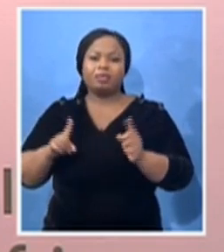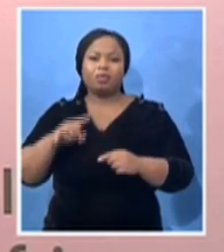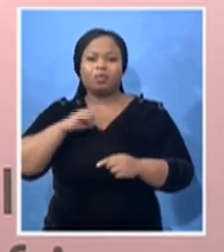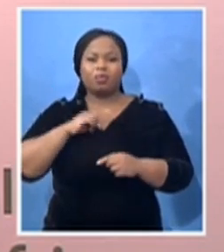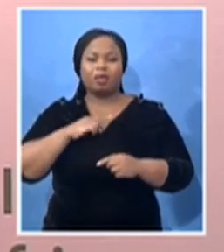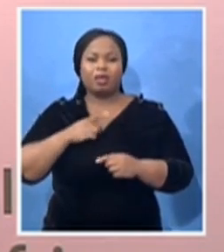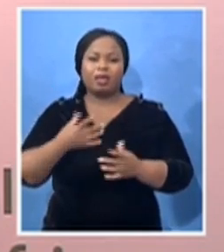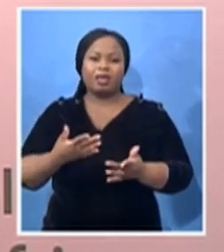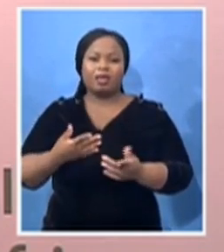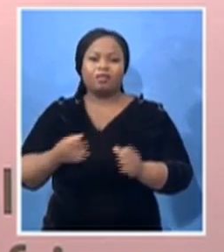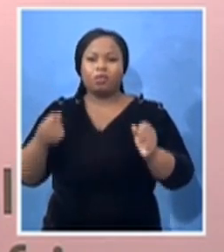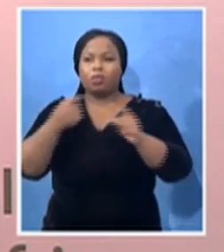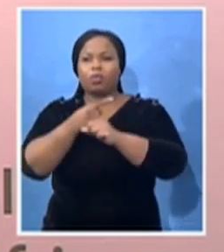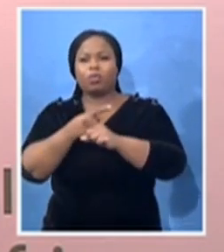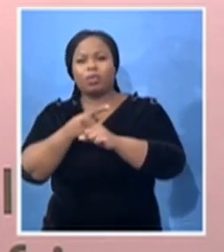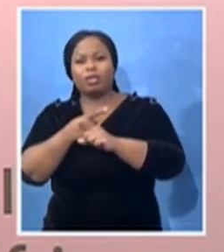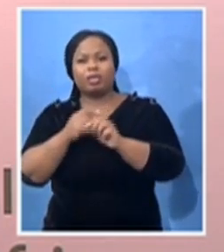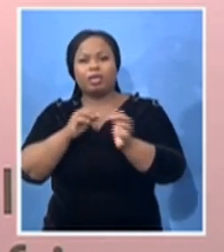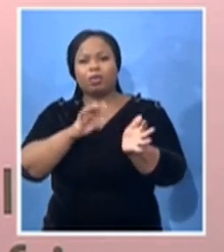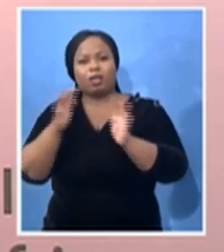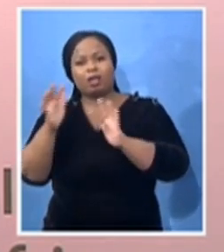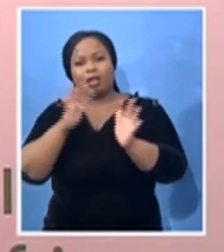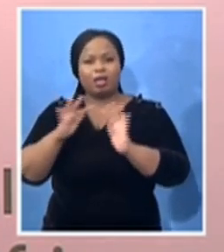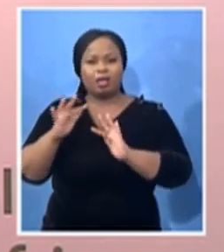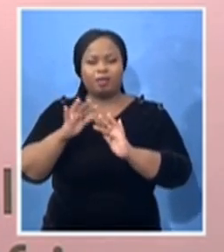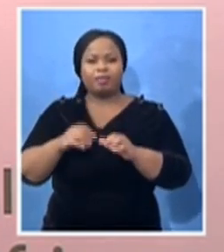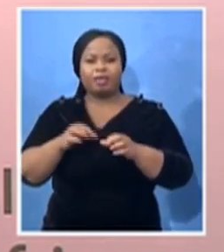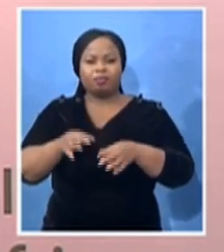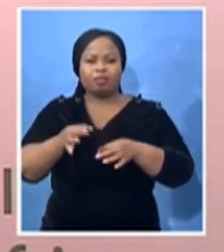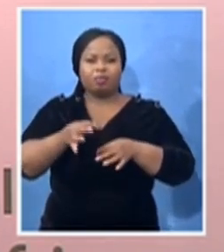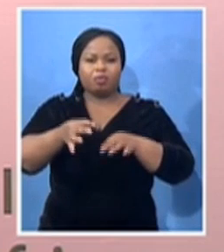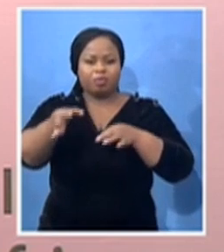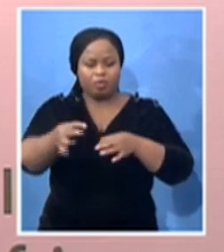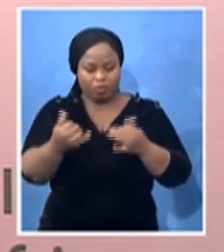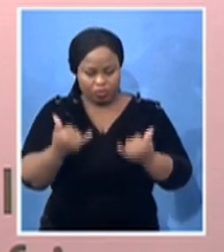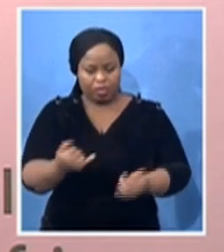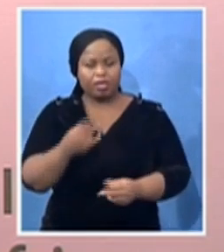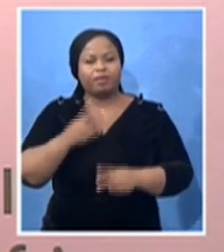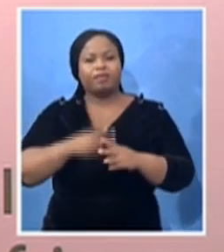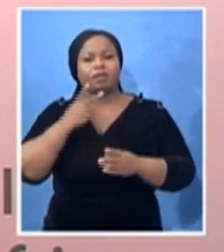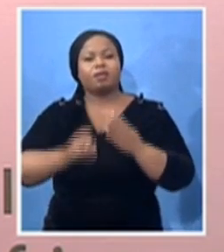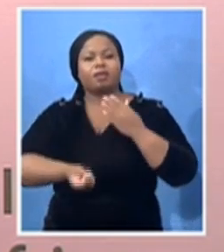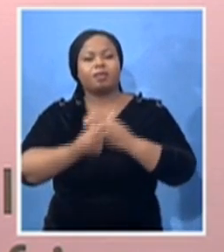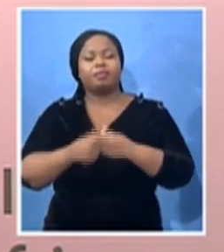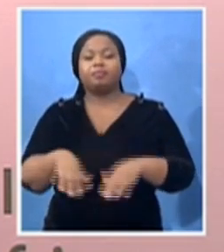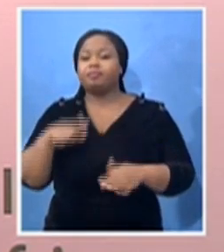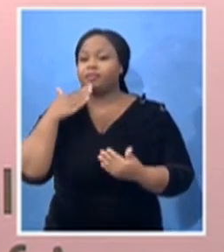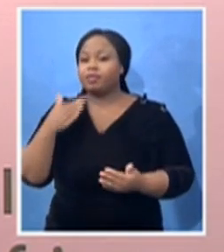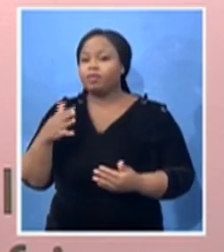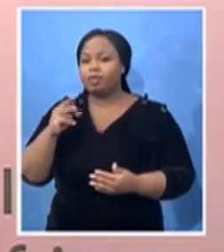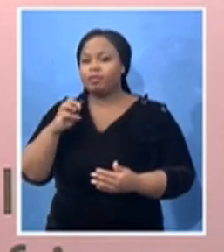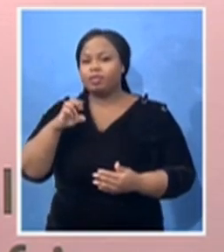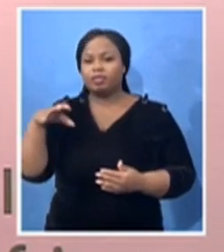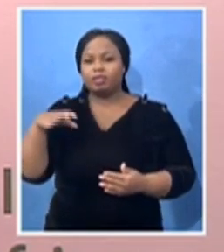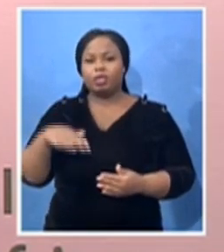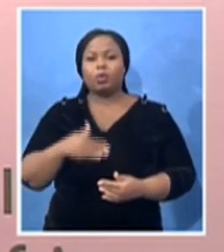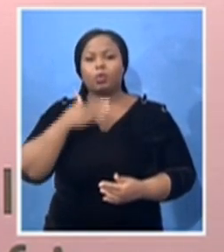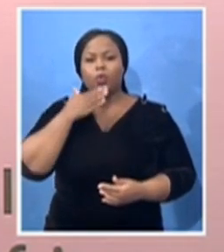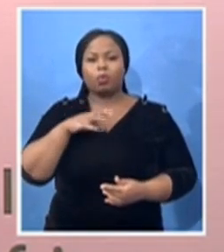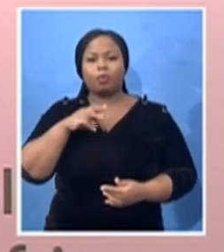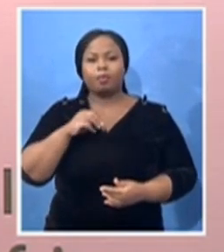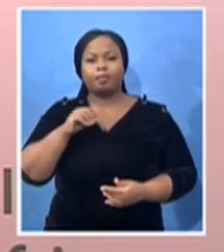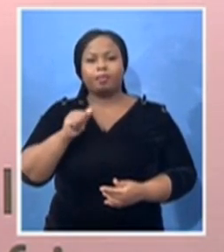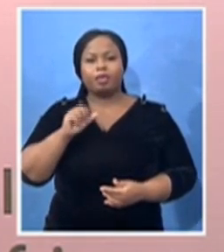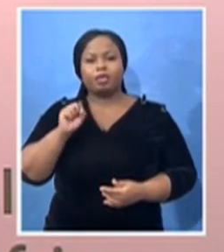day. I want to thank MEC Dr Masuku, because he has had to run around trying to fit when is